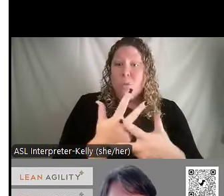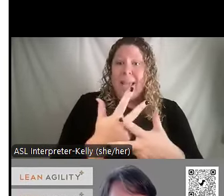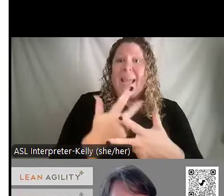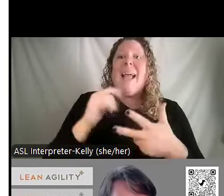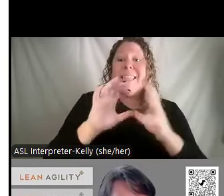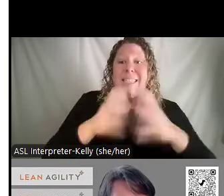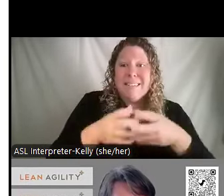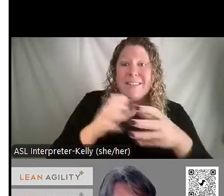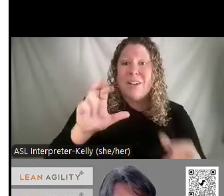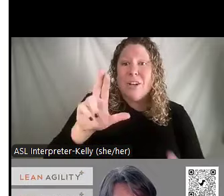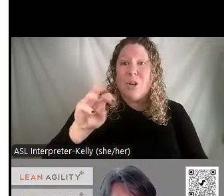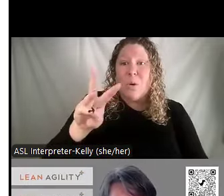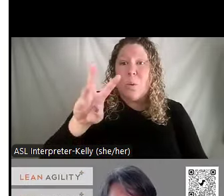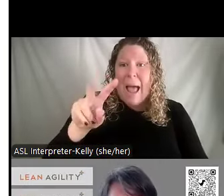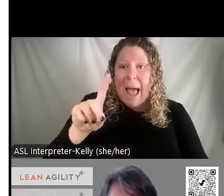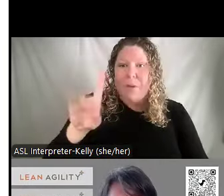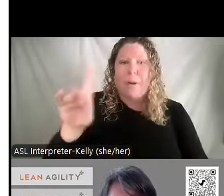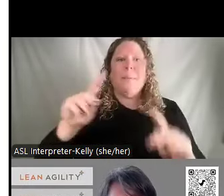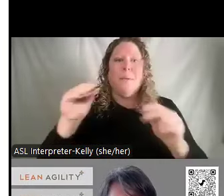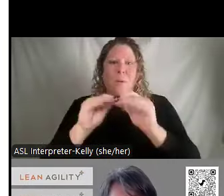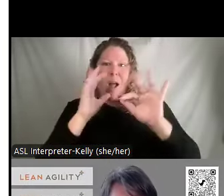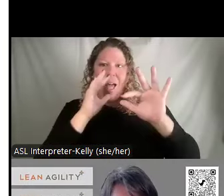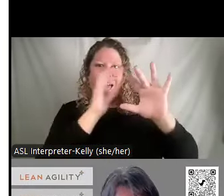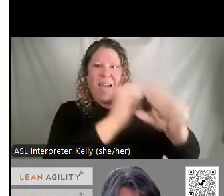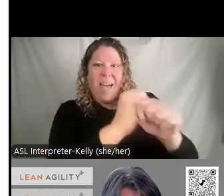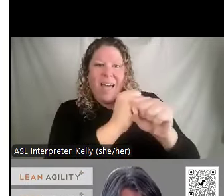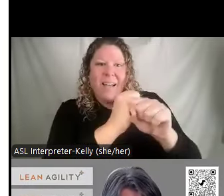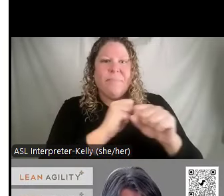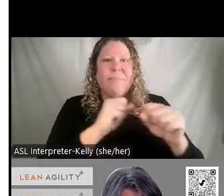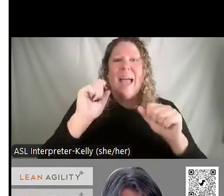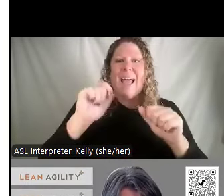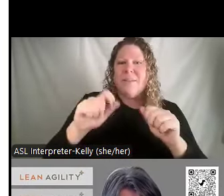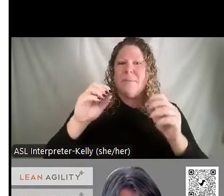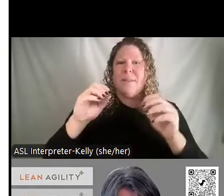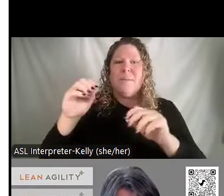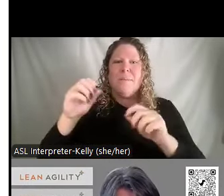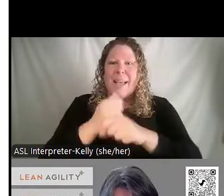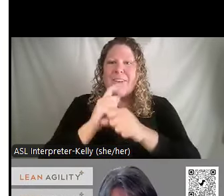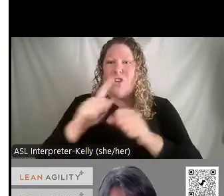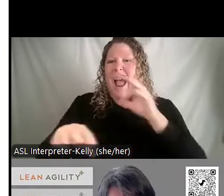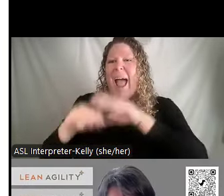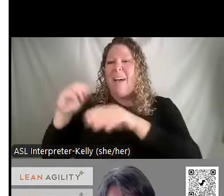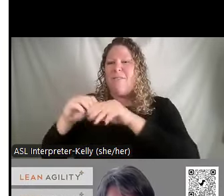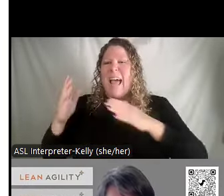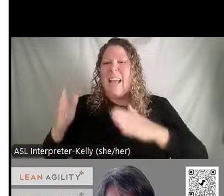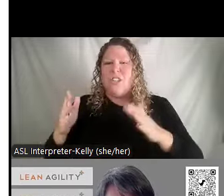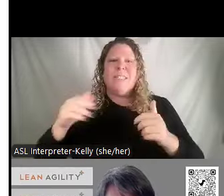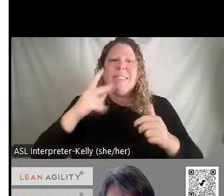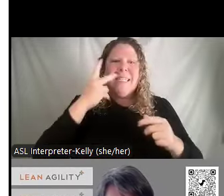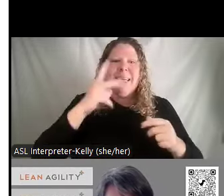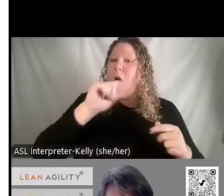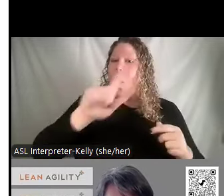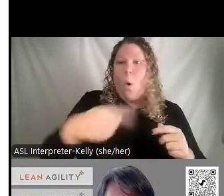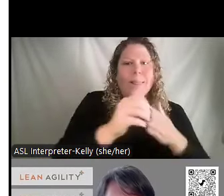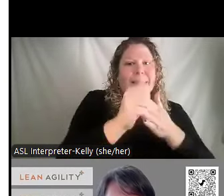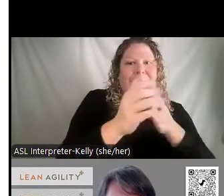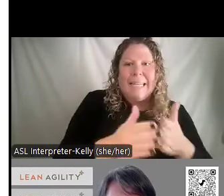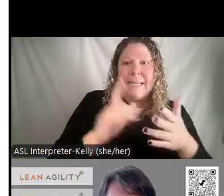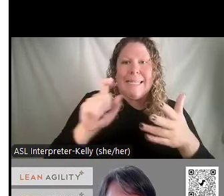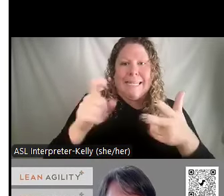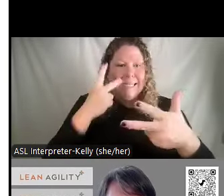crowd is news. A movement must be public. Make sure outsiders see more than just the leader. Everyone needs to see the